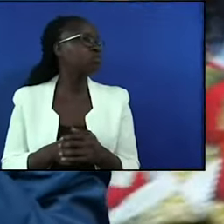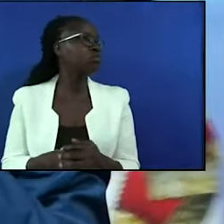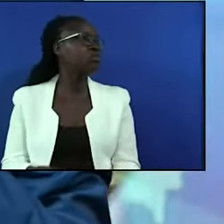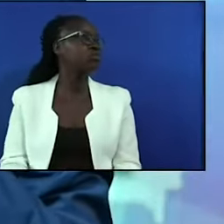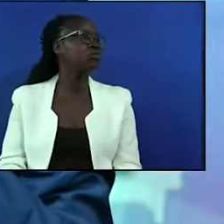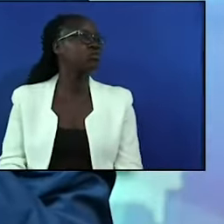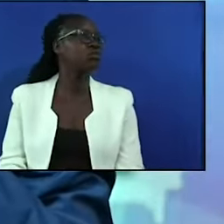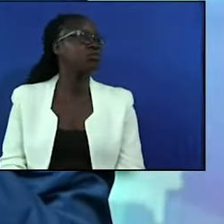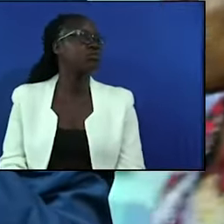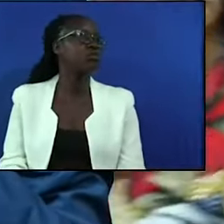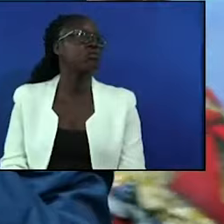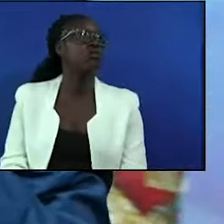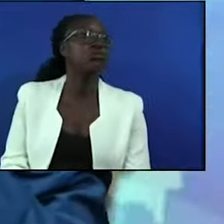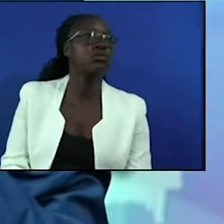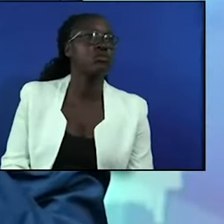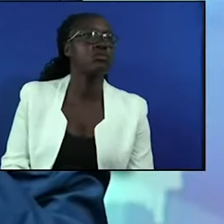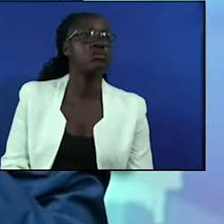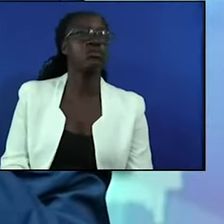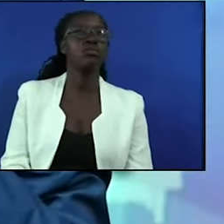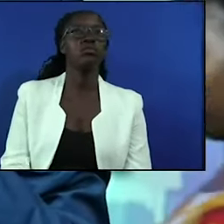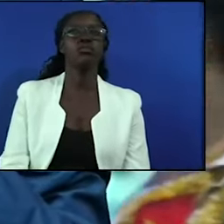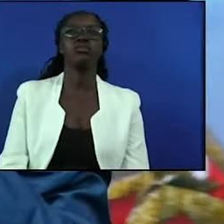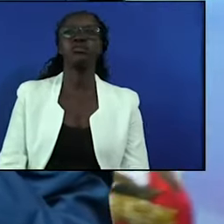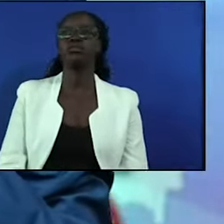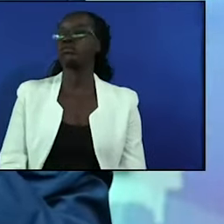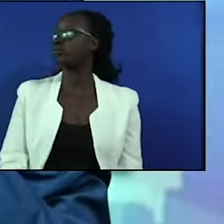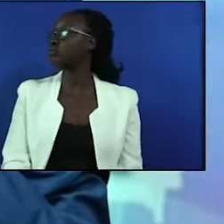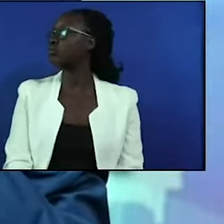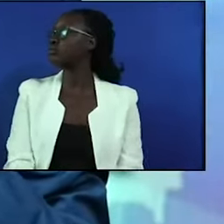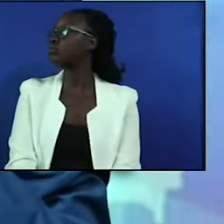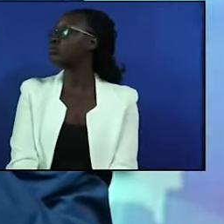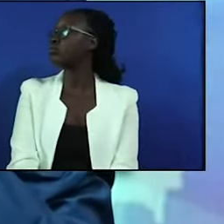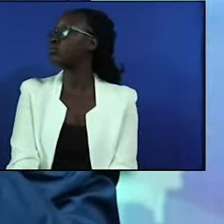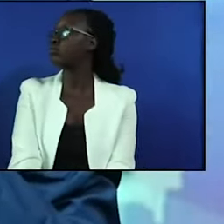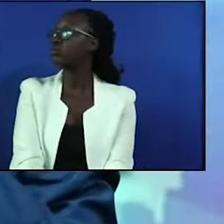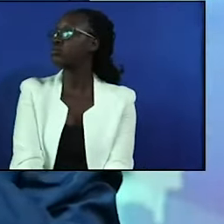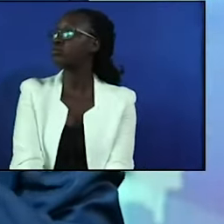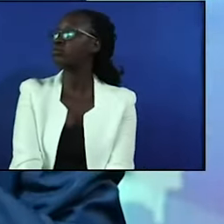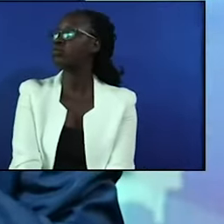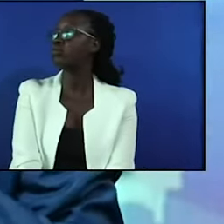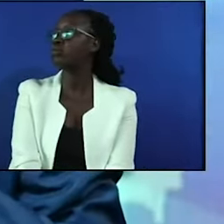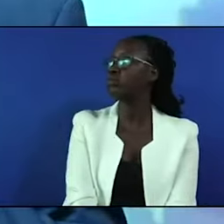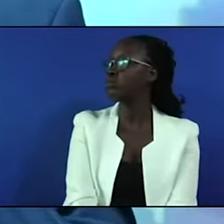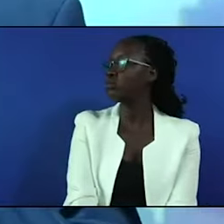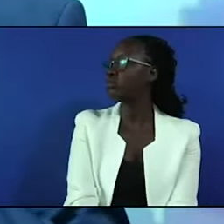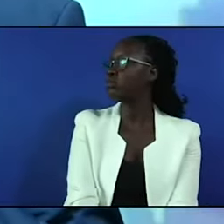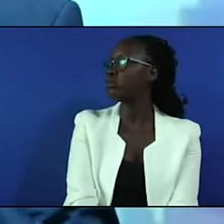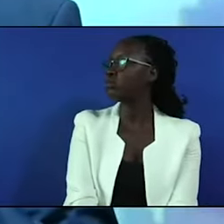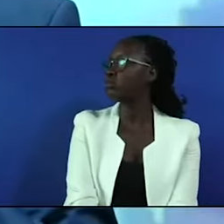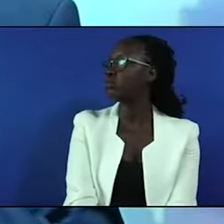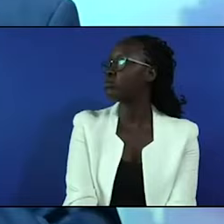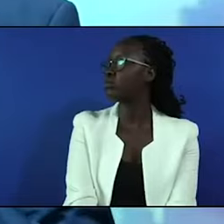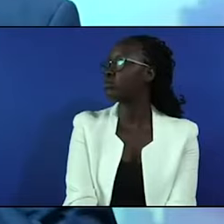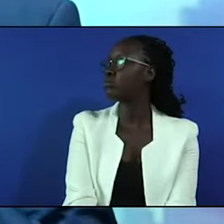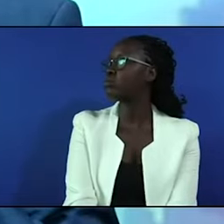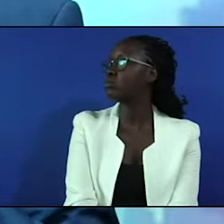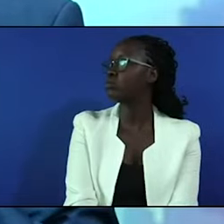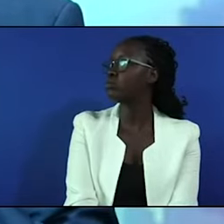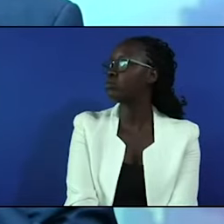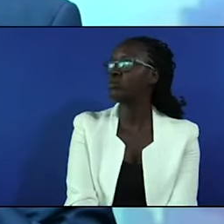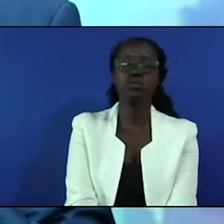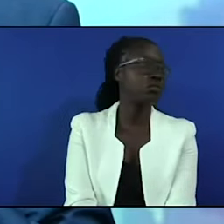And I want to ask the pastors in the congregation also to come this way, because we are going to pray. I'm going to ask